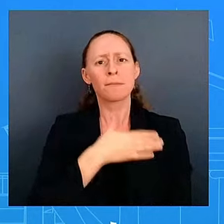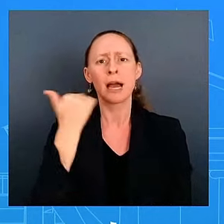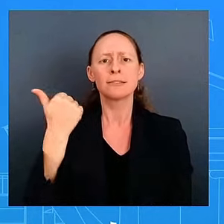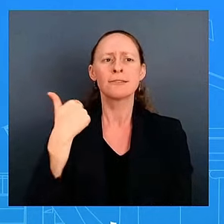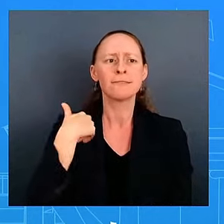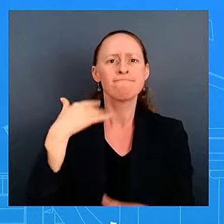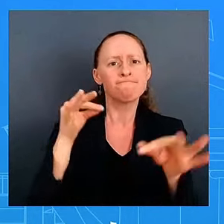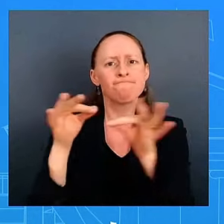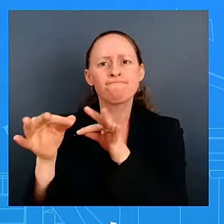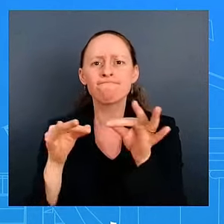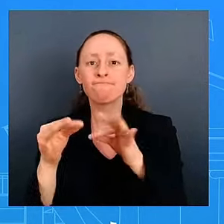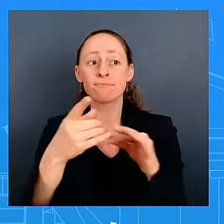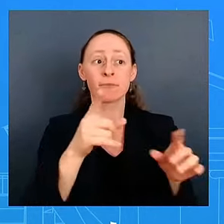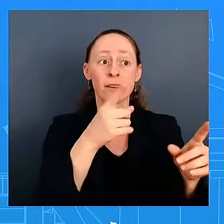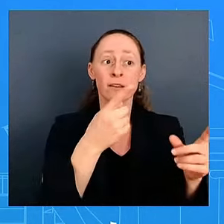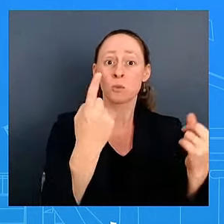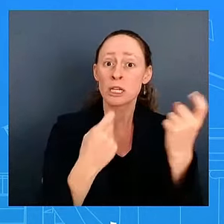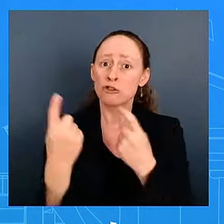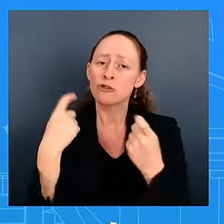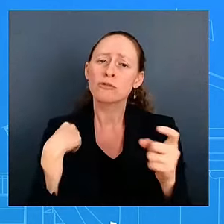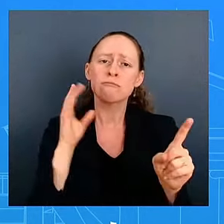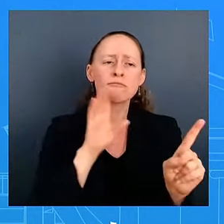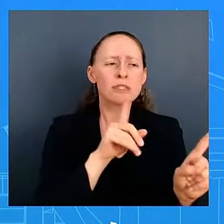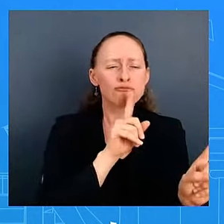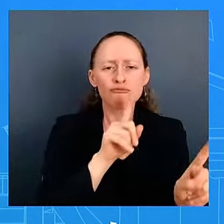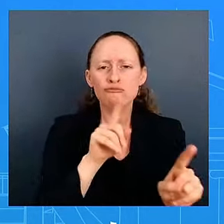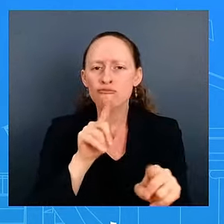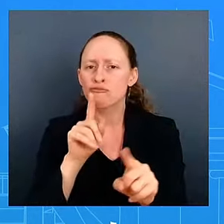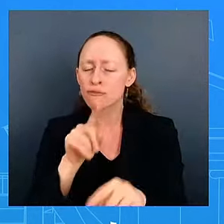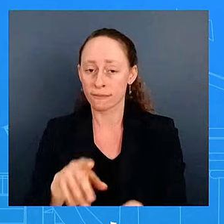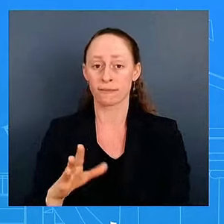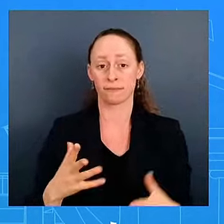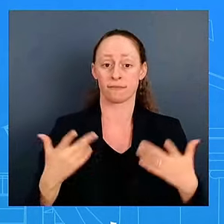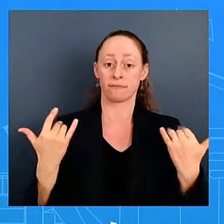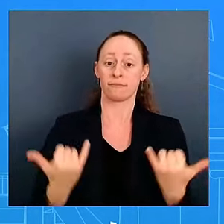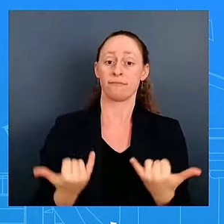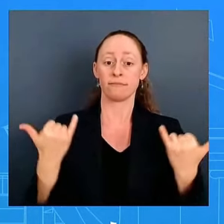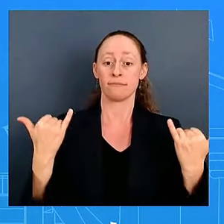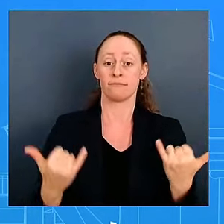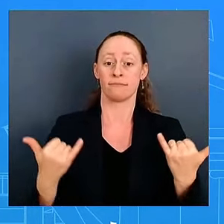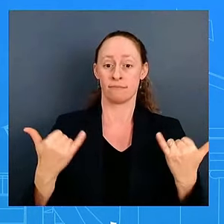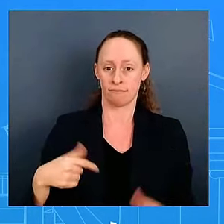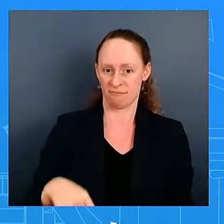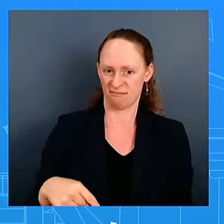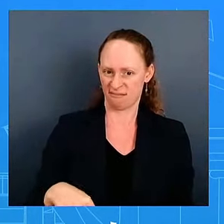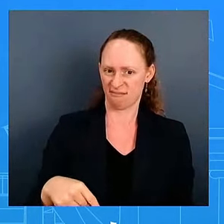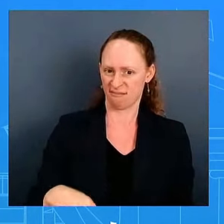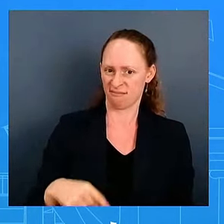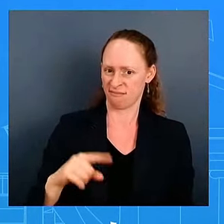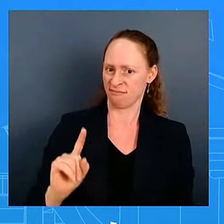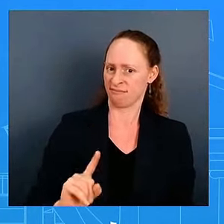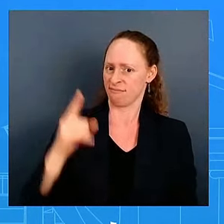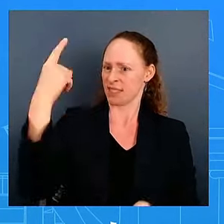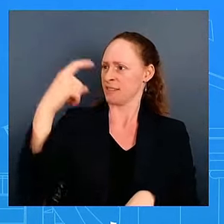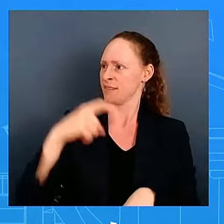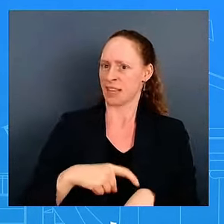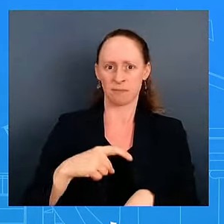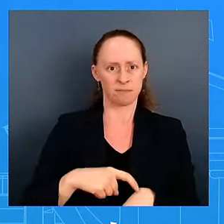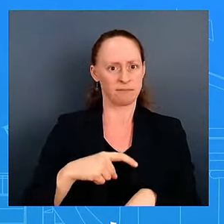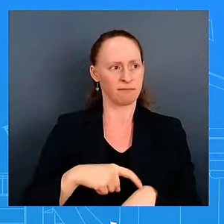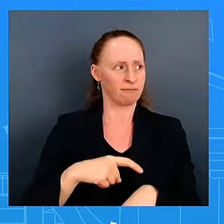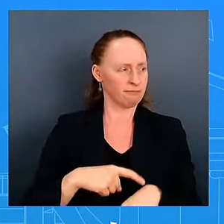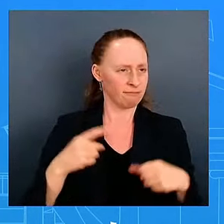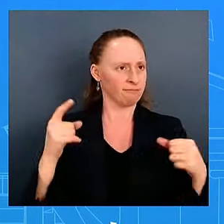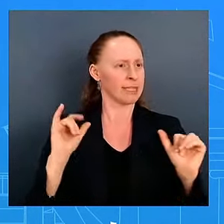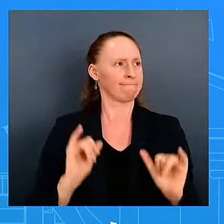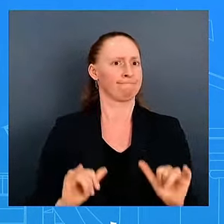been an unprecedented time. I think you guys could admit that, right? It is an unprecedented time. And so we are meeting the moment, a new moment